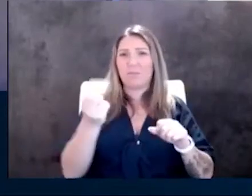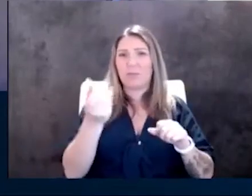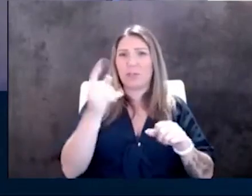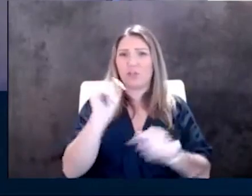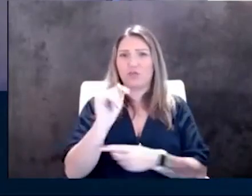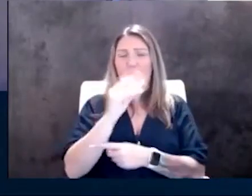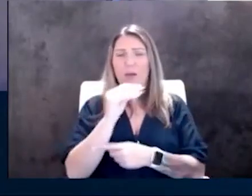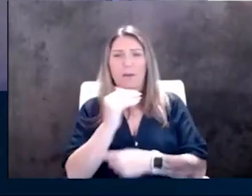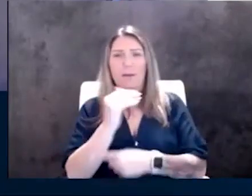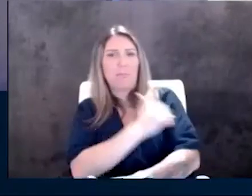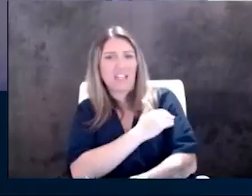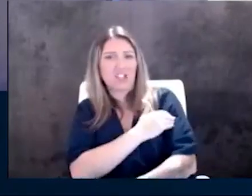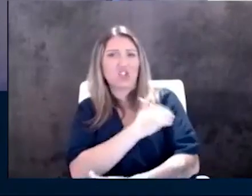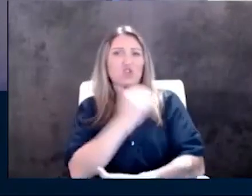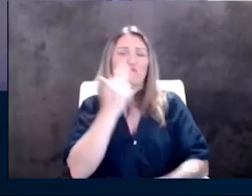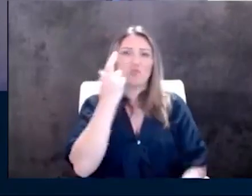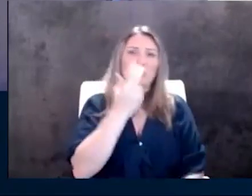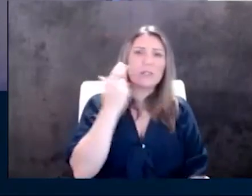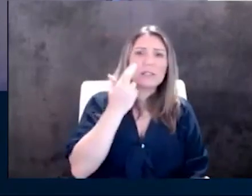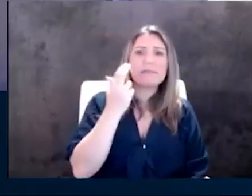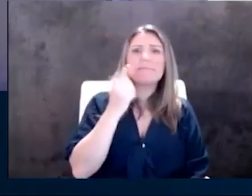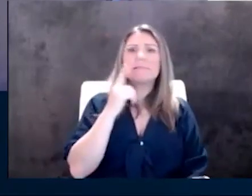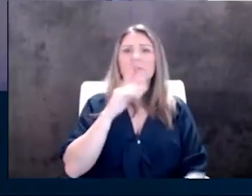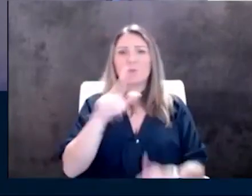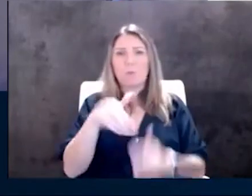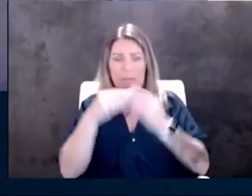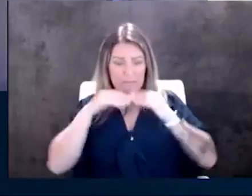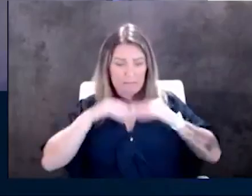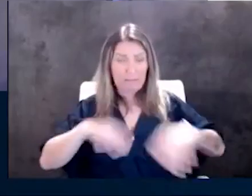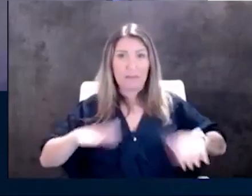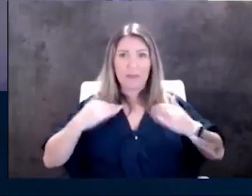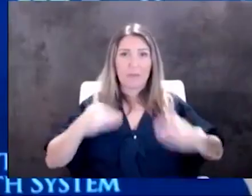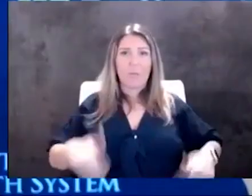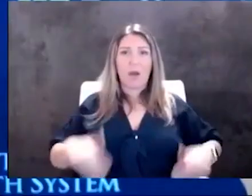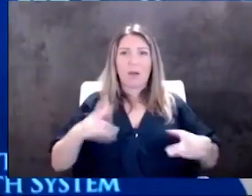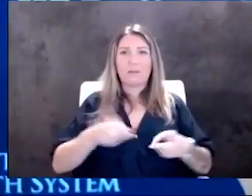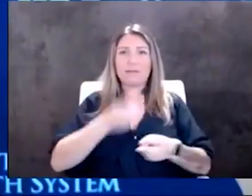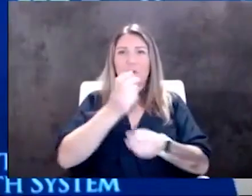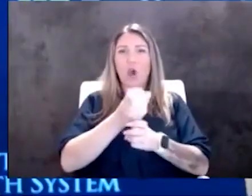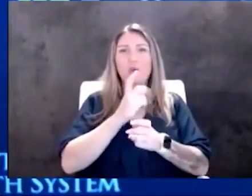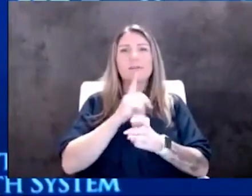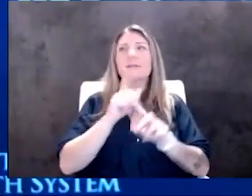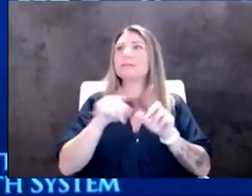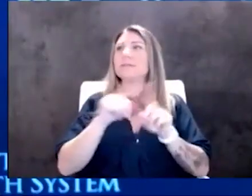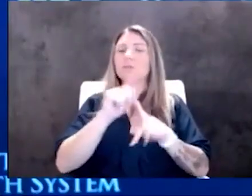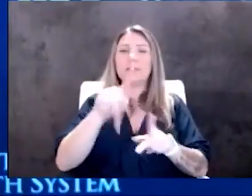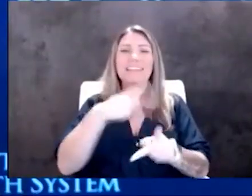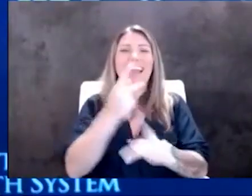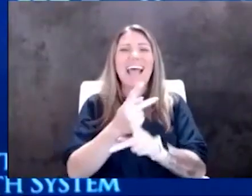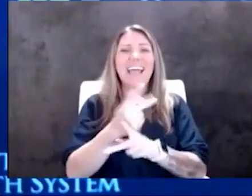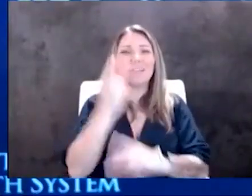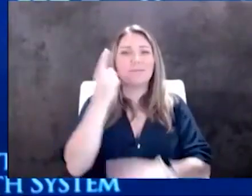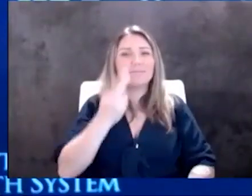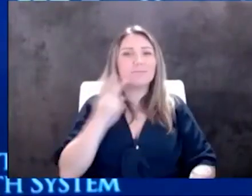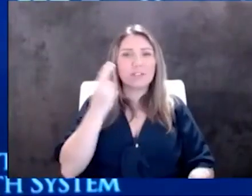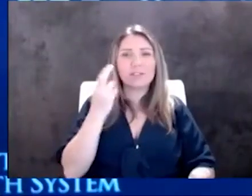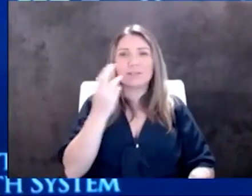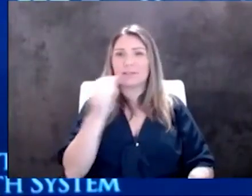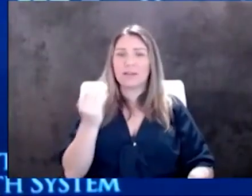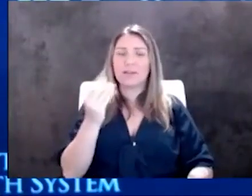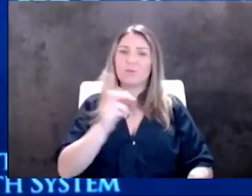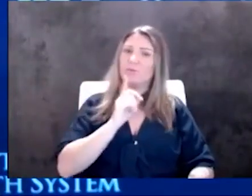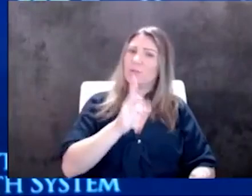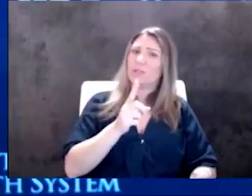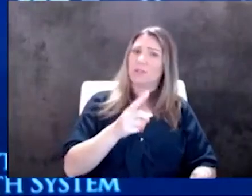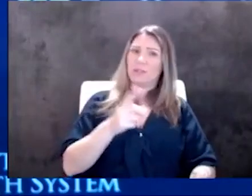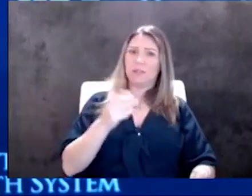And again, because it's so diffuse throughout your body, it's a little bit hard. It's a different sort of mechanism, and really, there's probably a